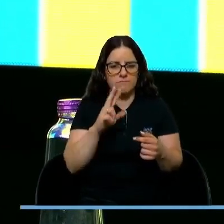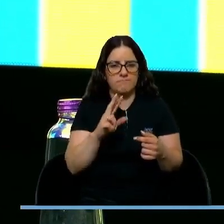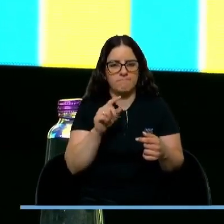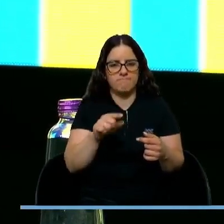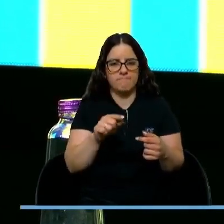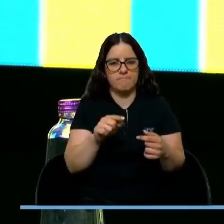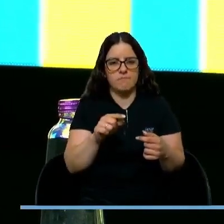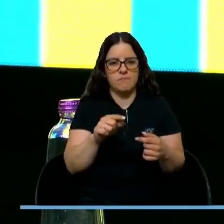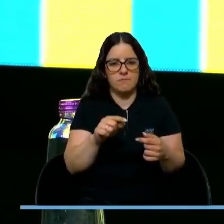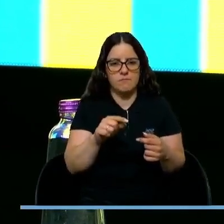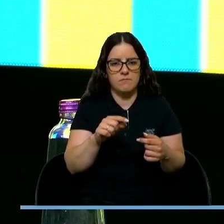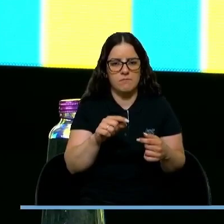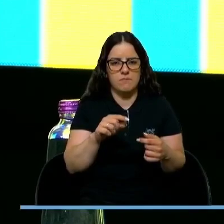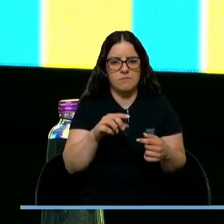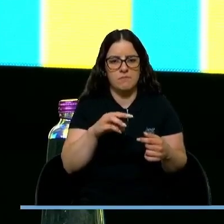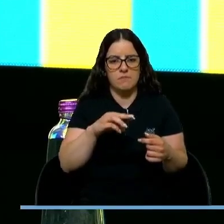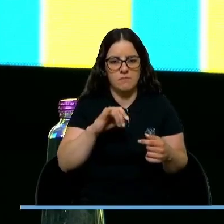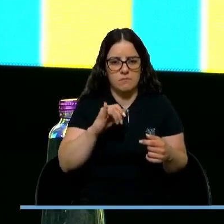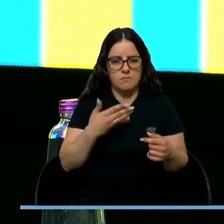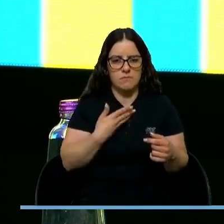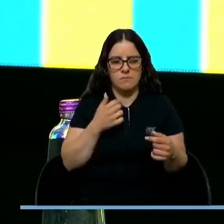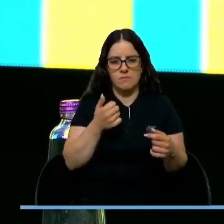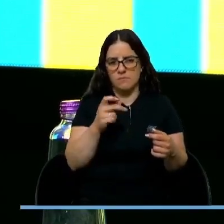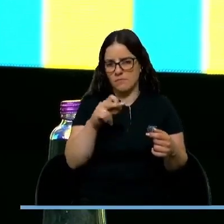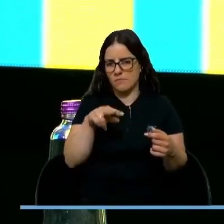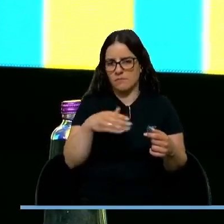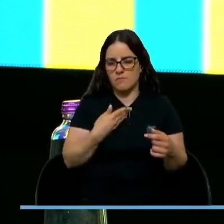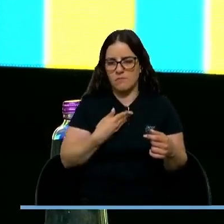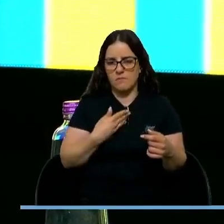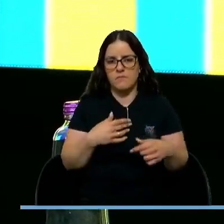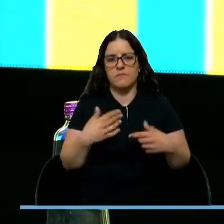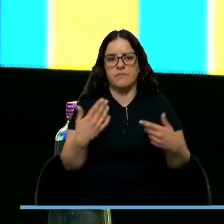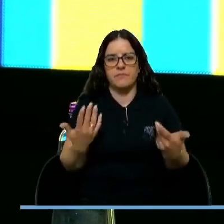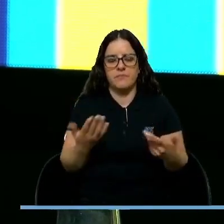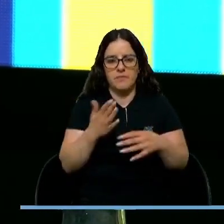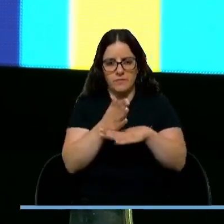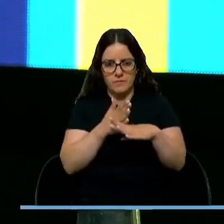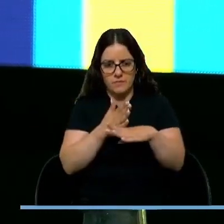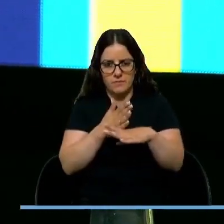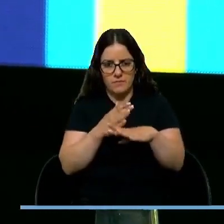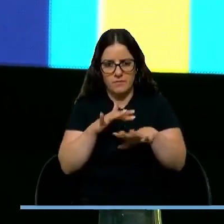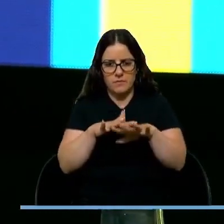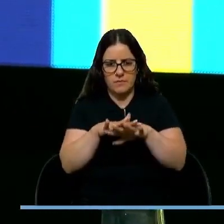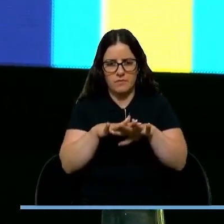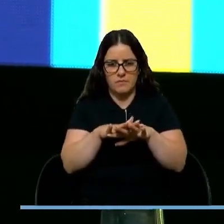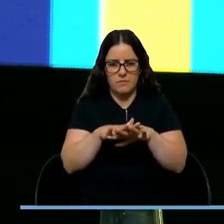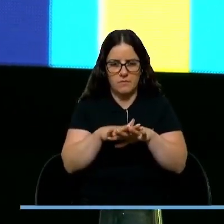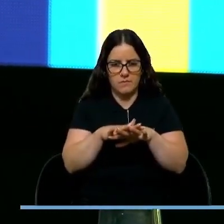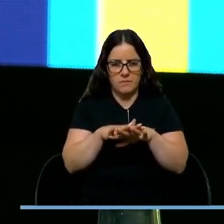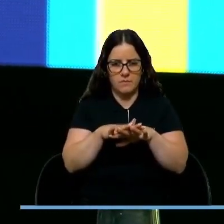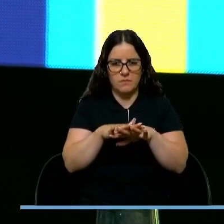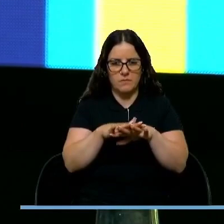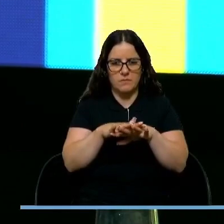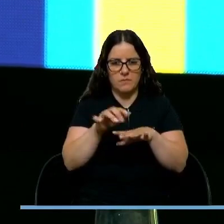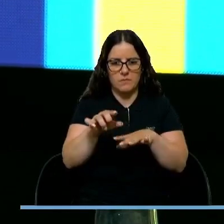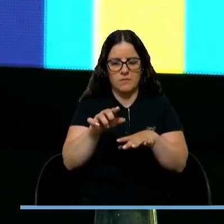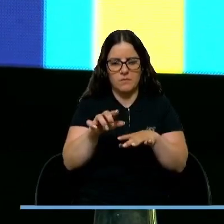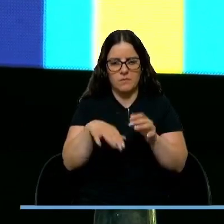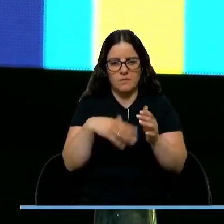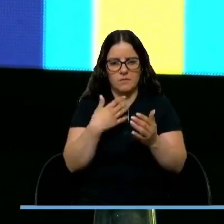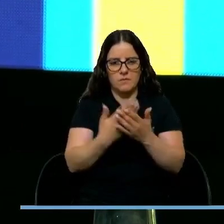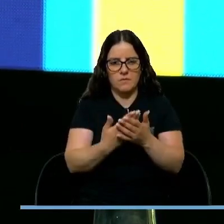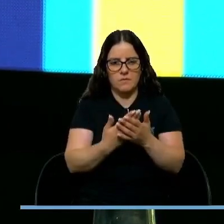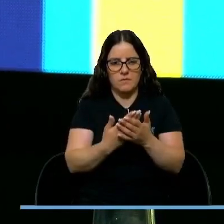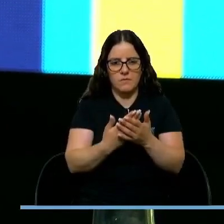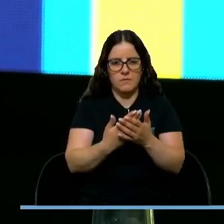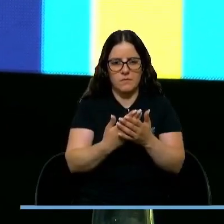massive mid-band deployments. Mid-band is, you know, the band that will allow the throughput, you know, that will enable the use cases